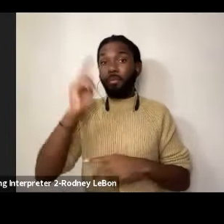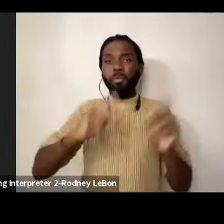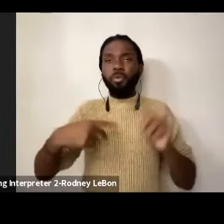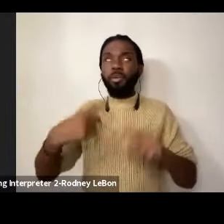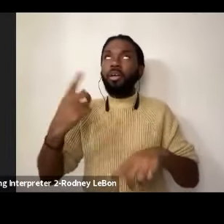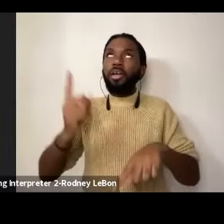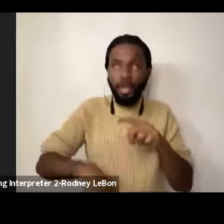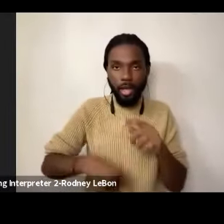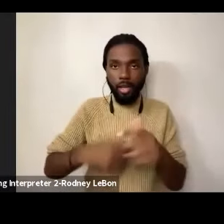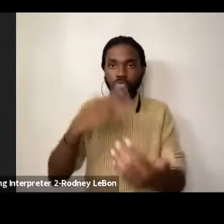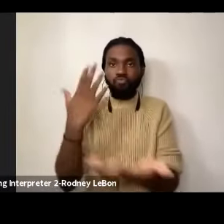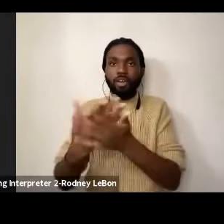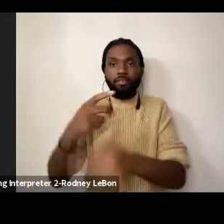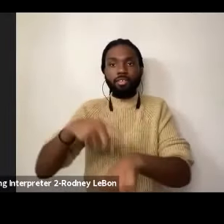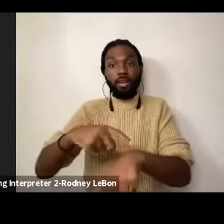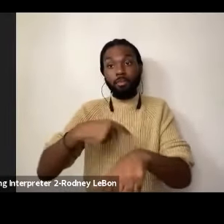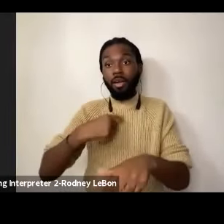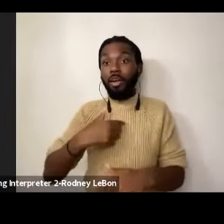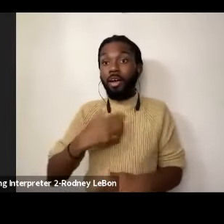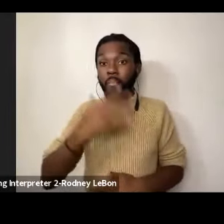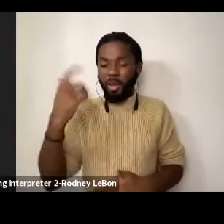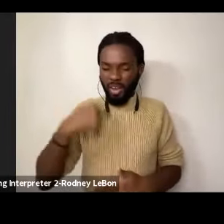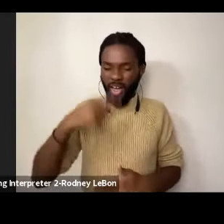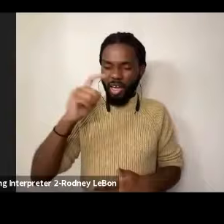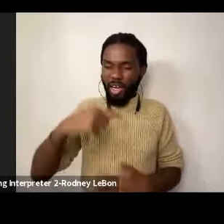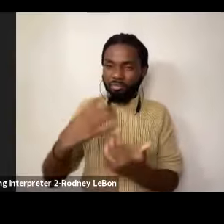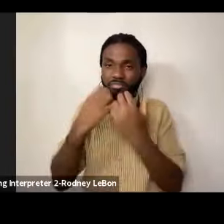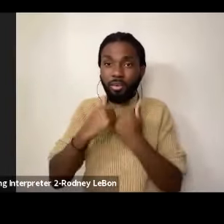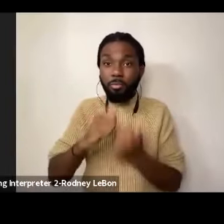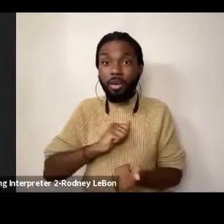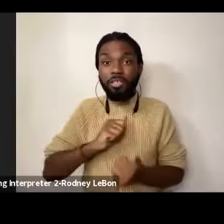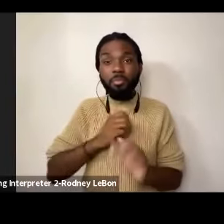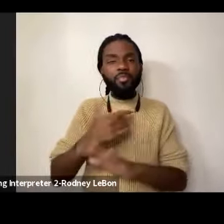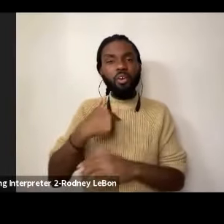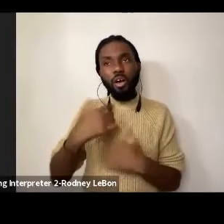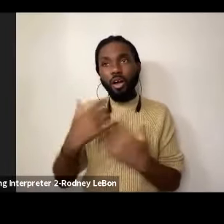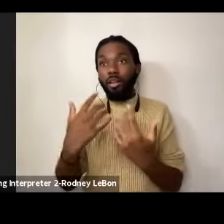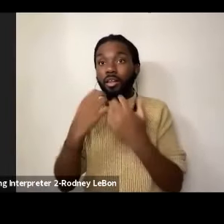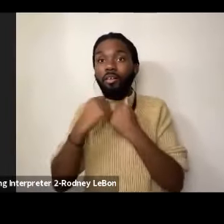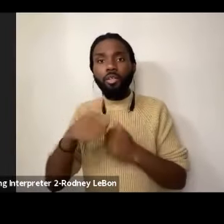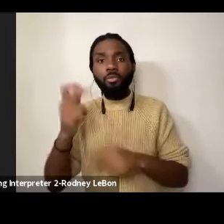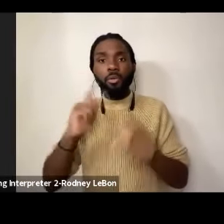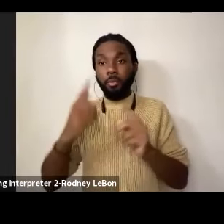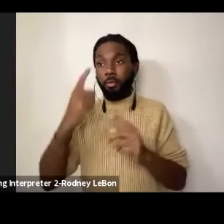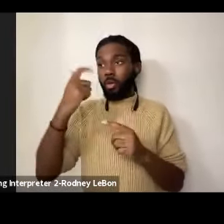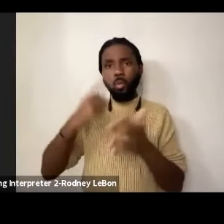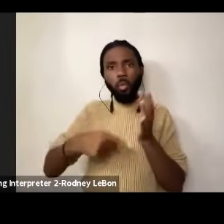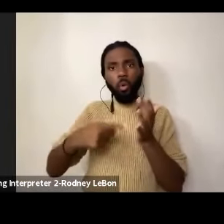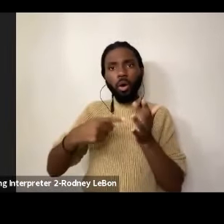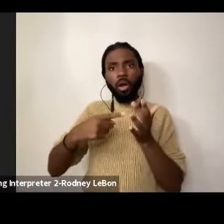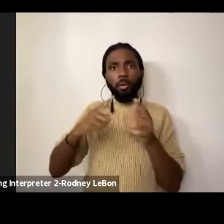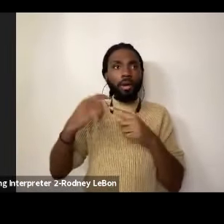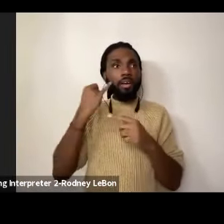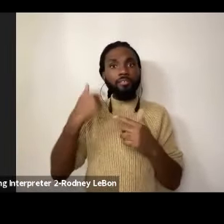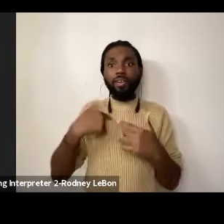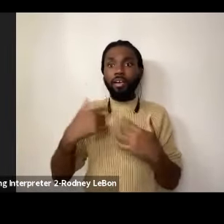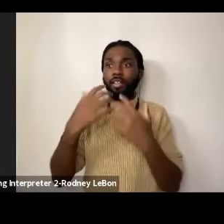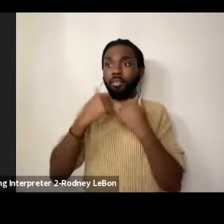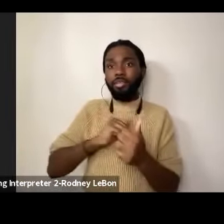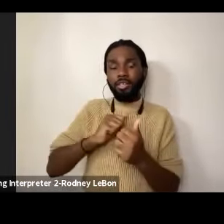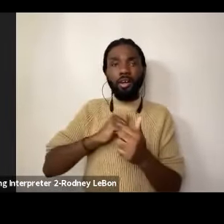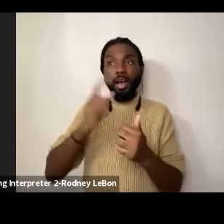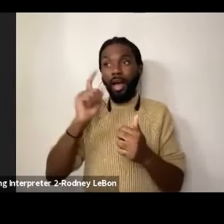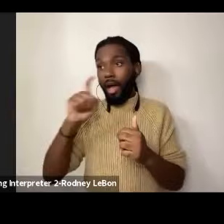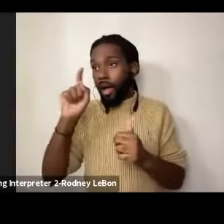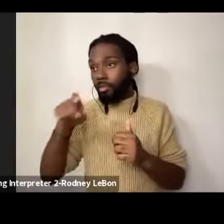on time. I am mad I have to love myself before I love anyone else. Because what if the love I need for myself, I have to first find in someone else?